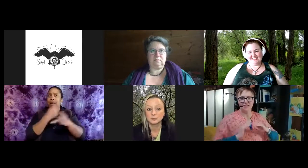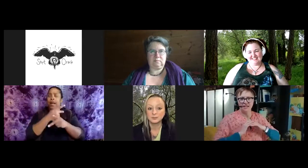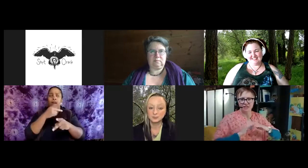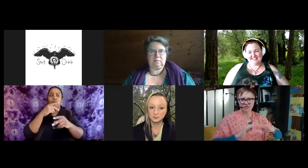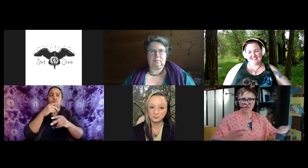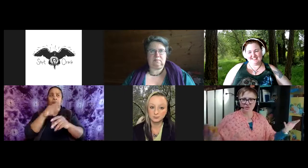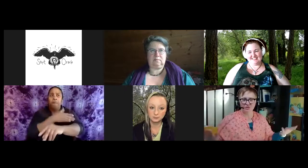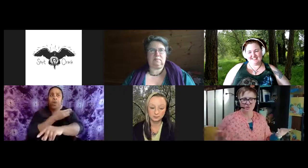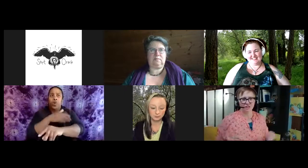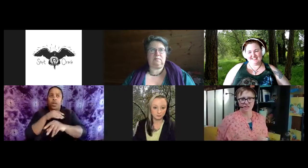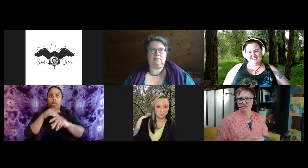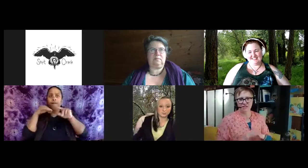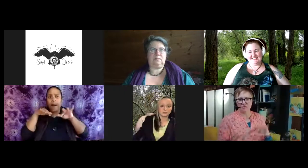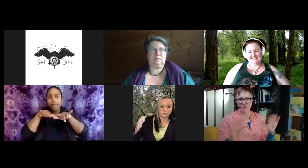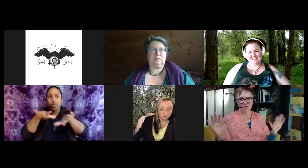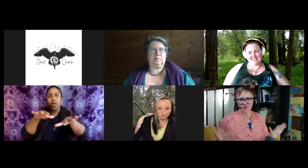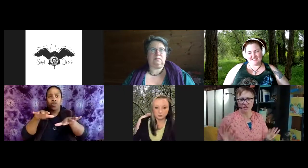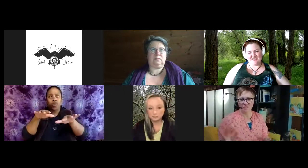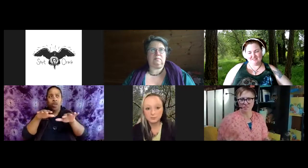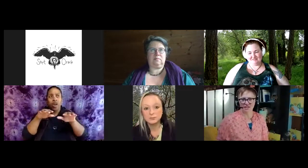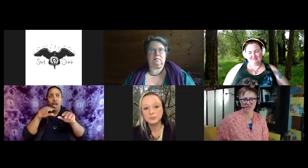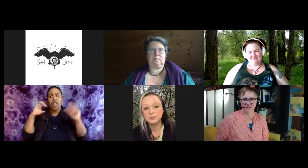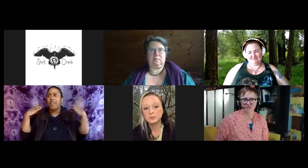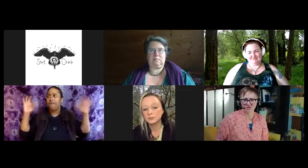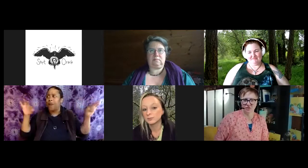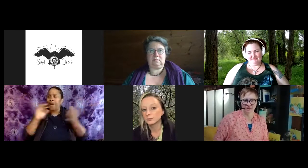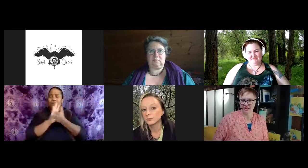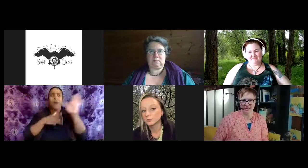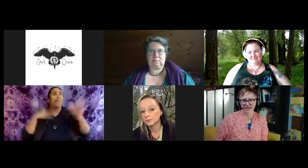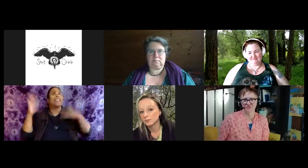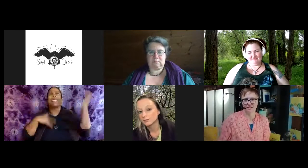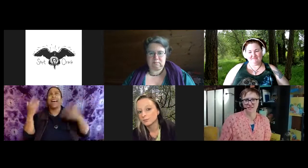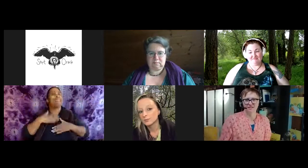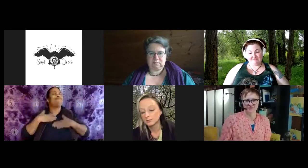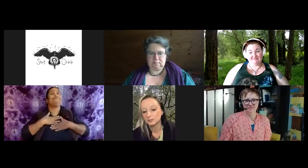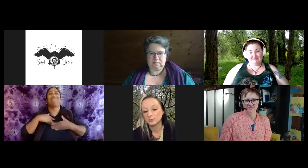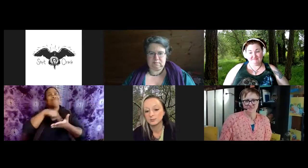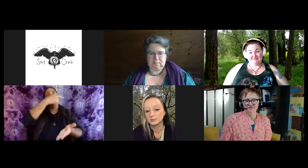that's in a tone of something. It just gets them all stirred up, and they just enjoy the heck out of it.